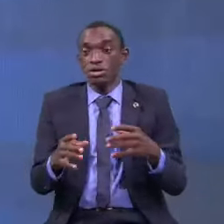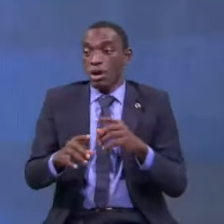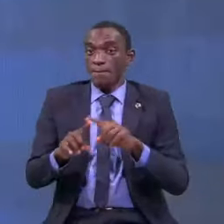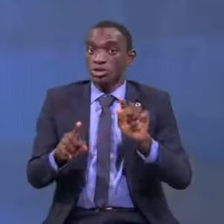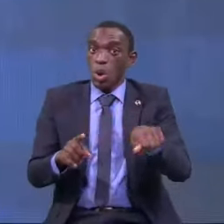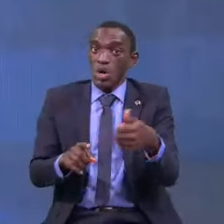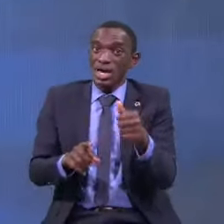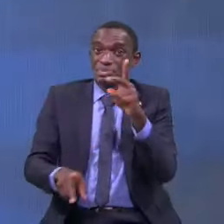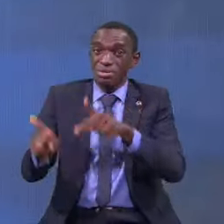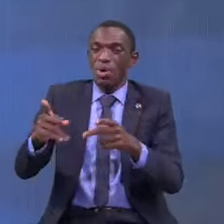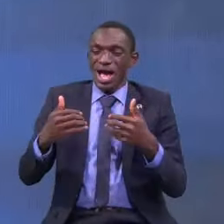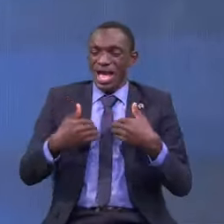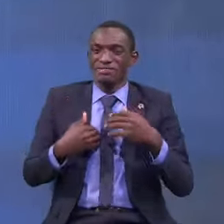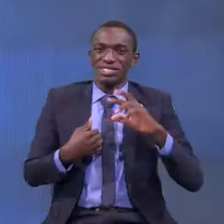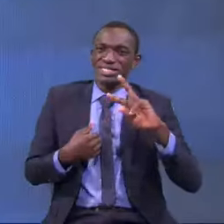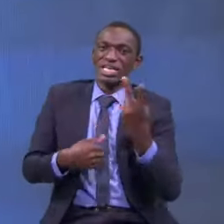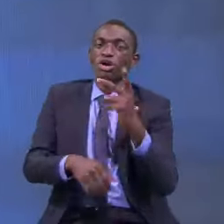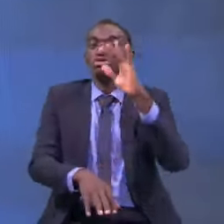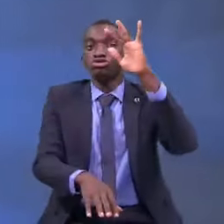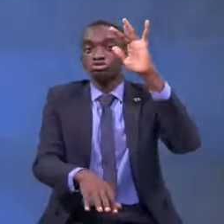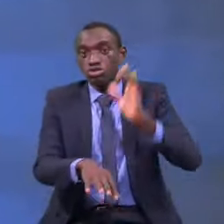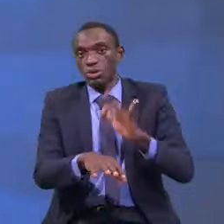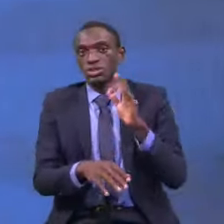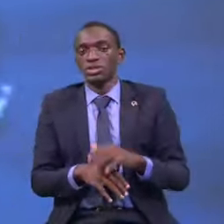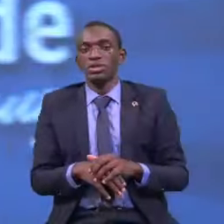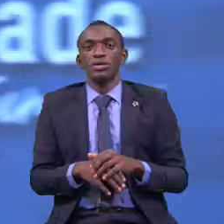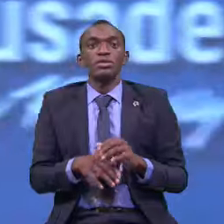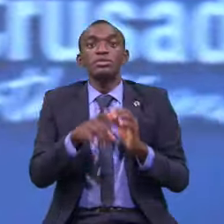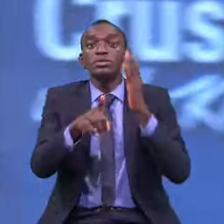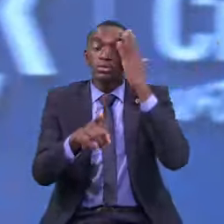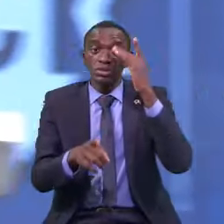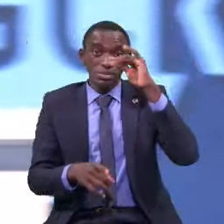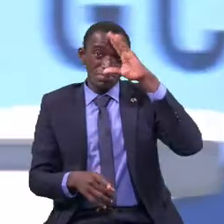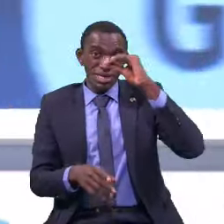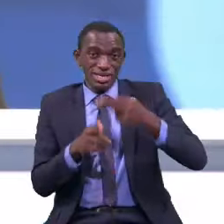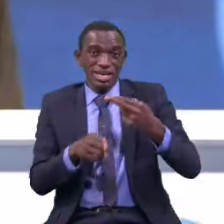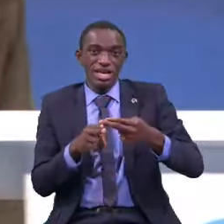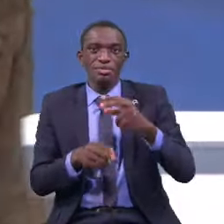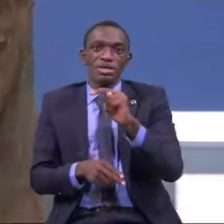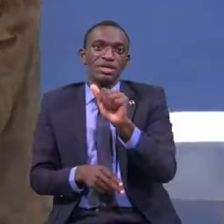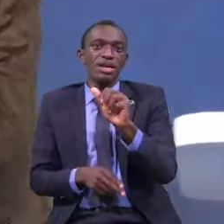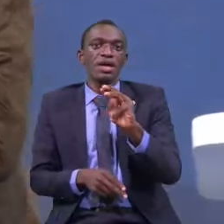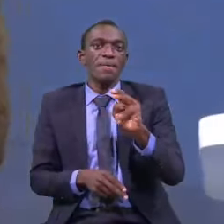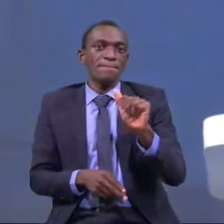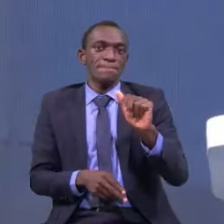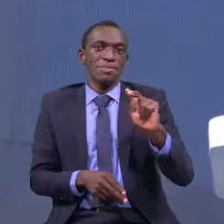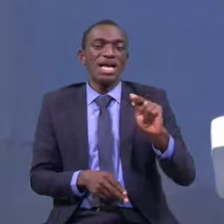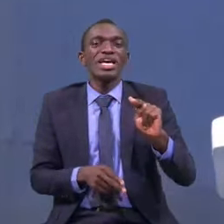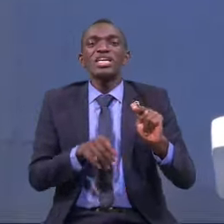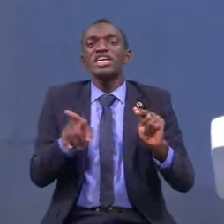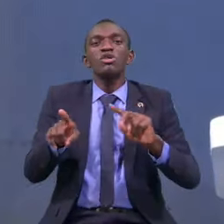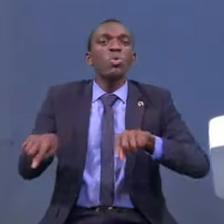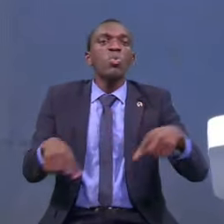second touch. In fact, in the case of Naaman, he had to go into River Jordan not only two times,